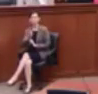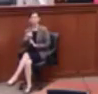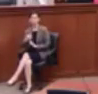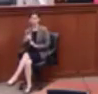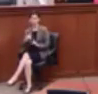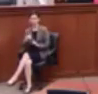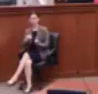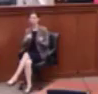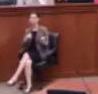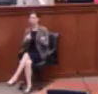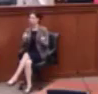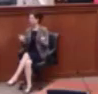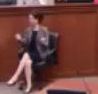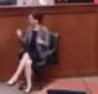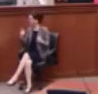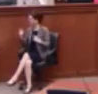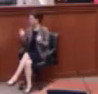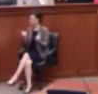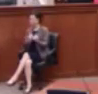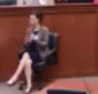here if you have questions.